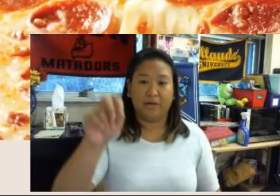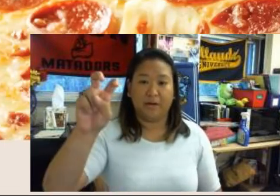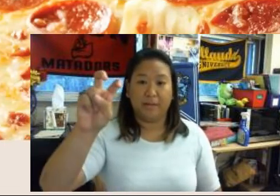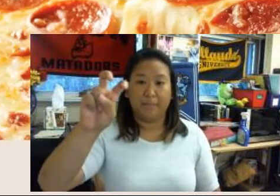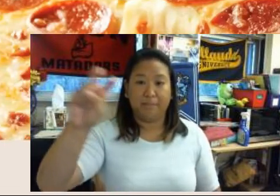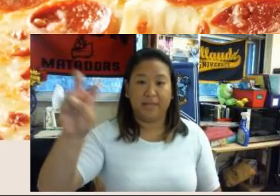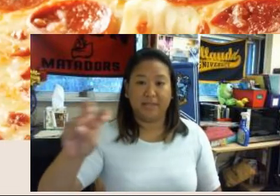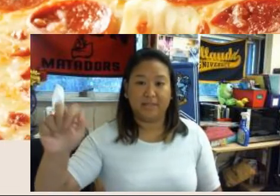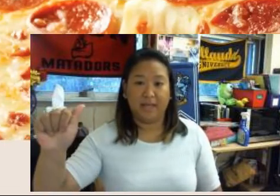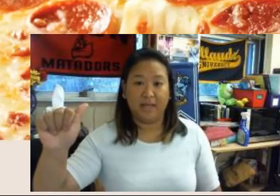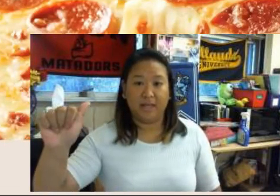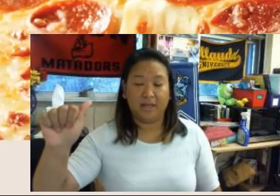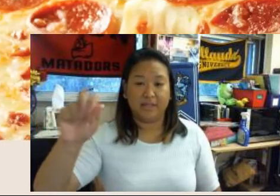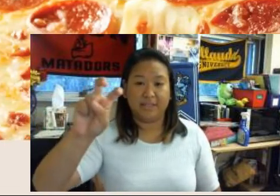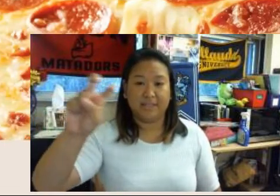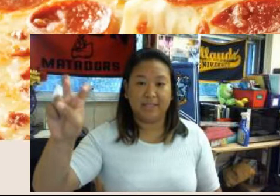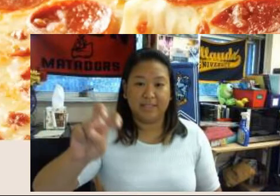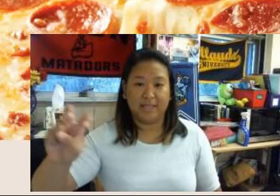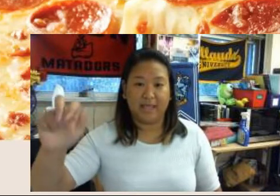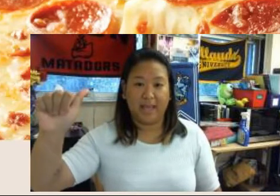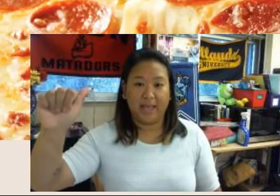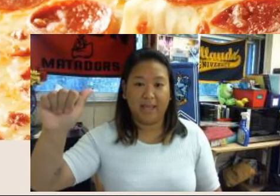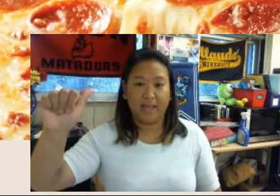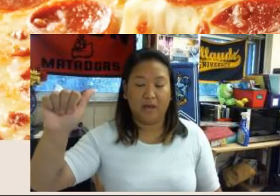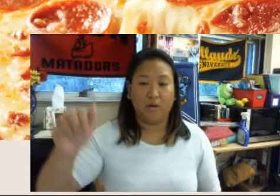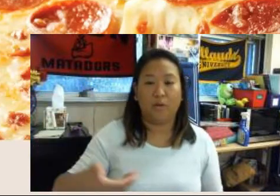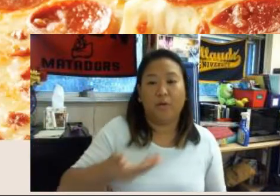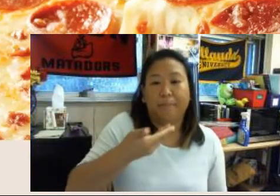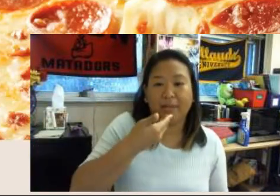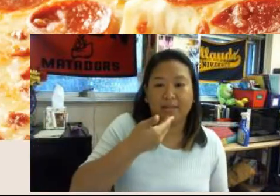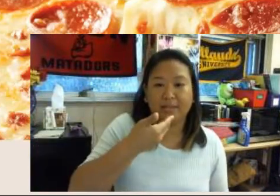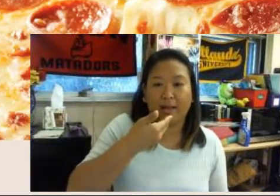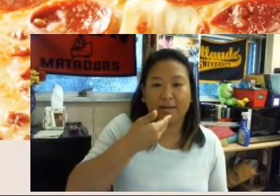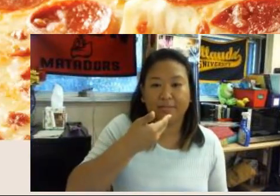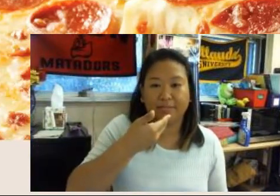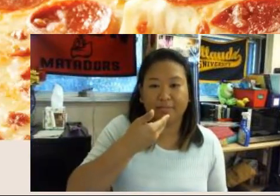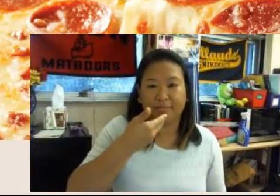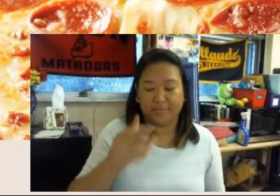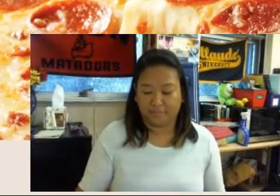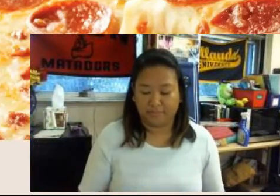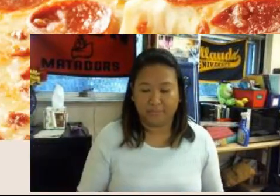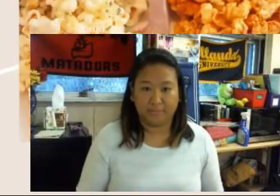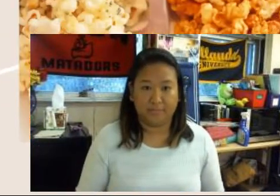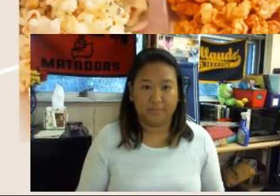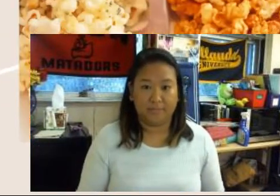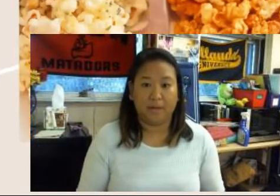Pizza, either pizza, ZZA, or pizza.